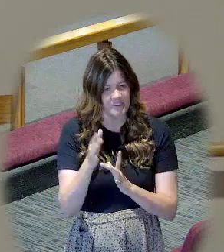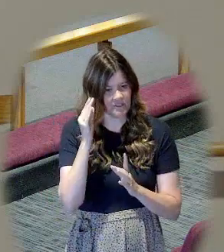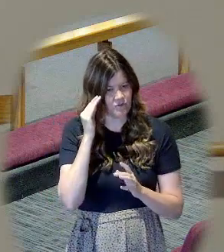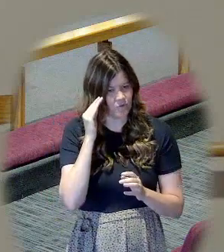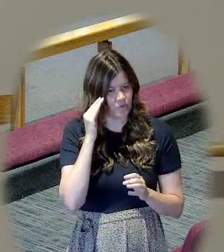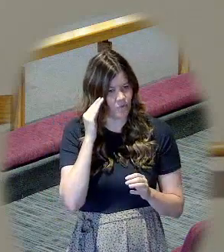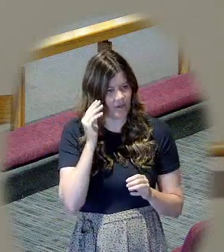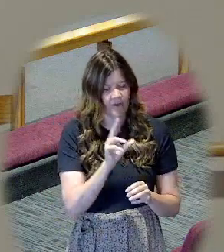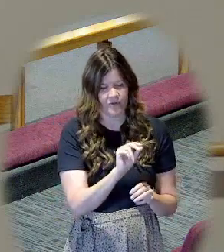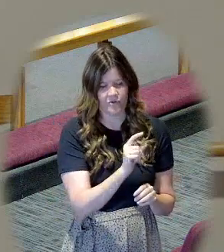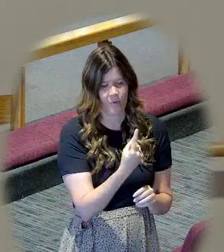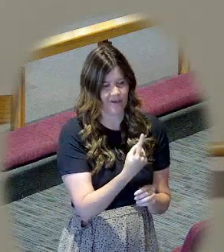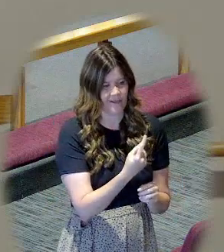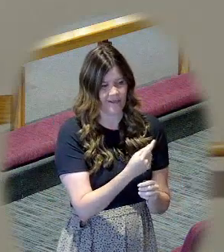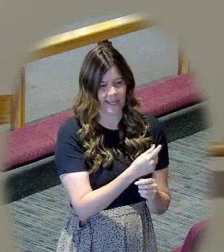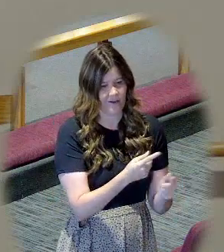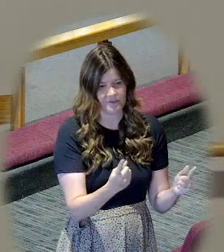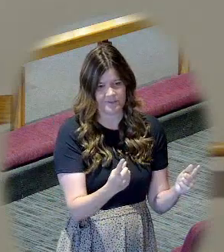one else did.